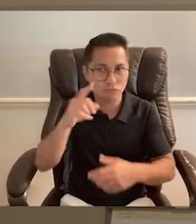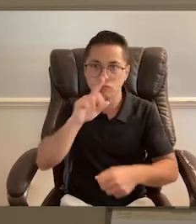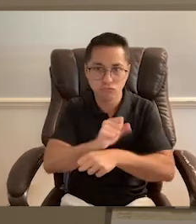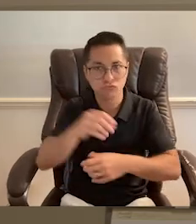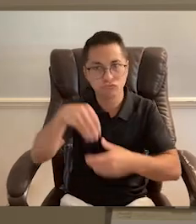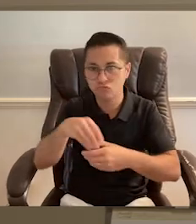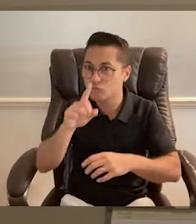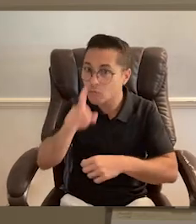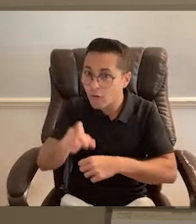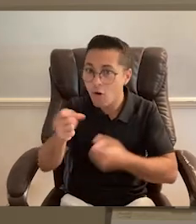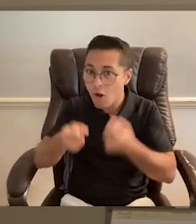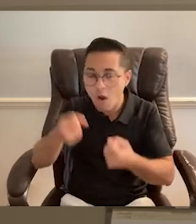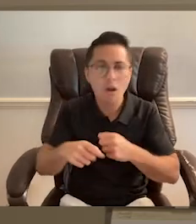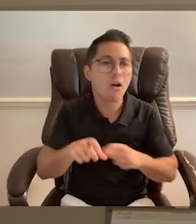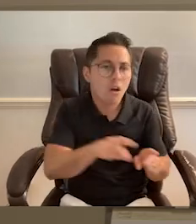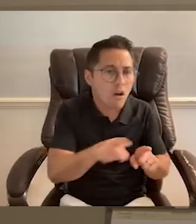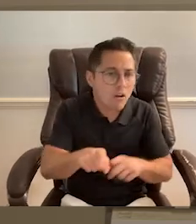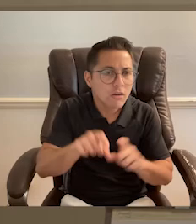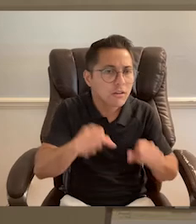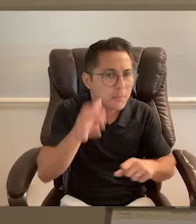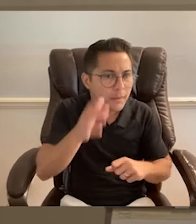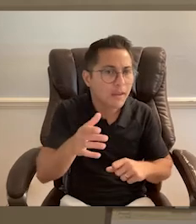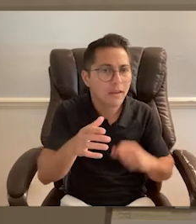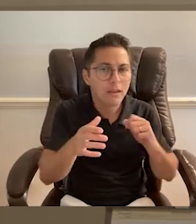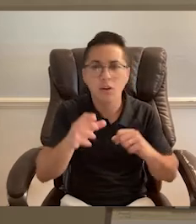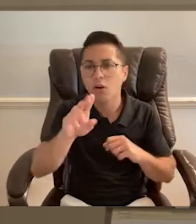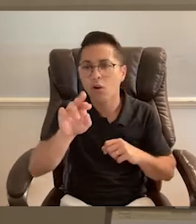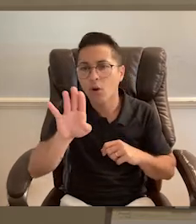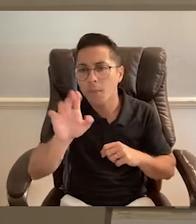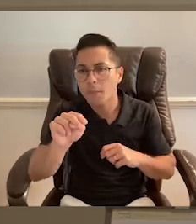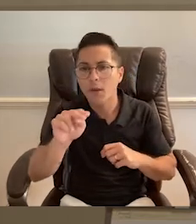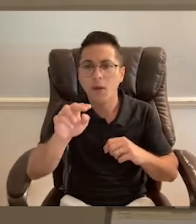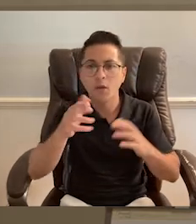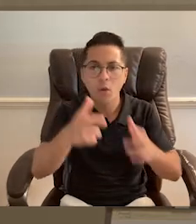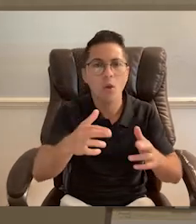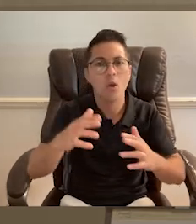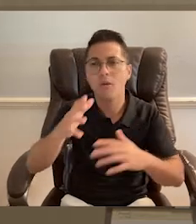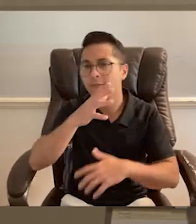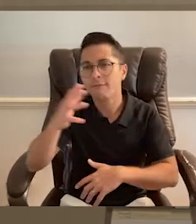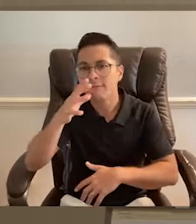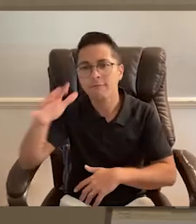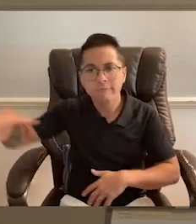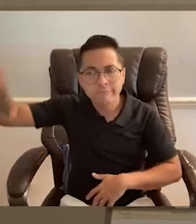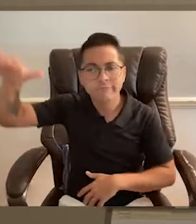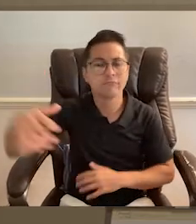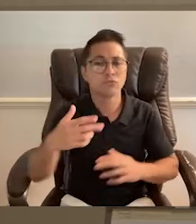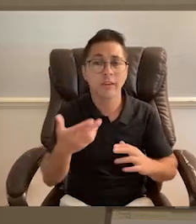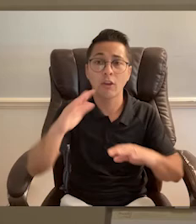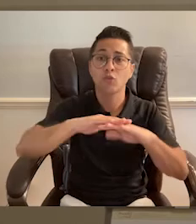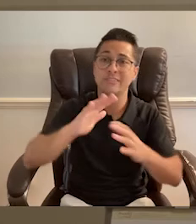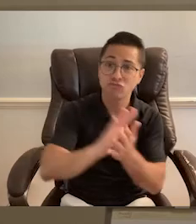activities translate into increasing somebody's quality of life. At the early stages